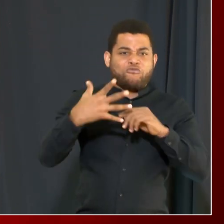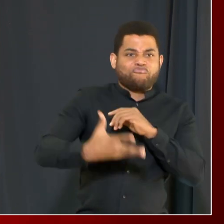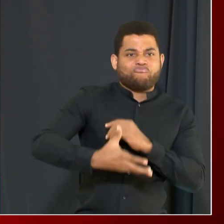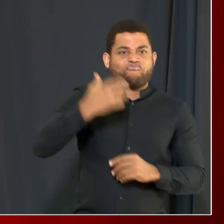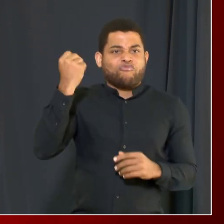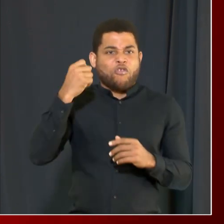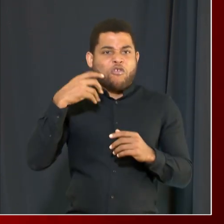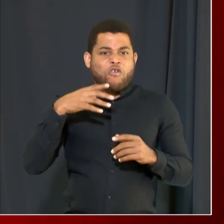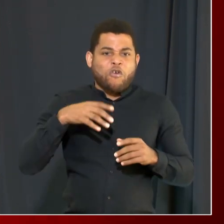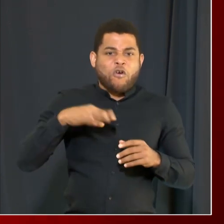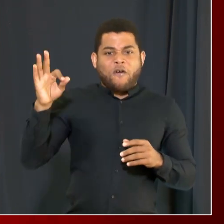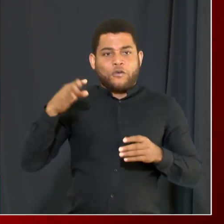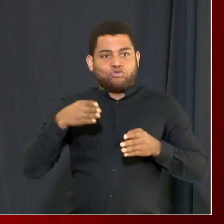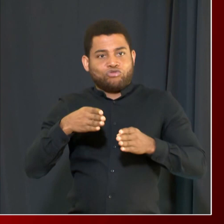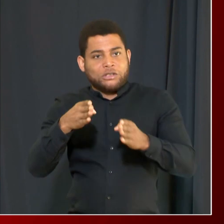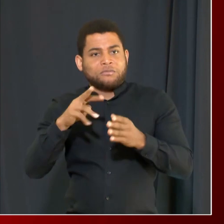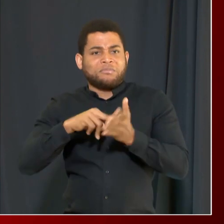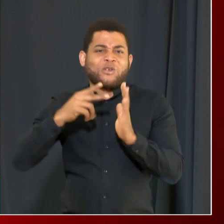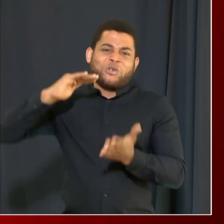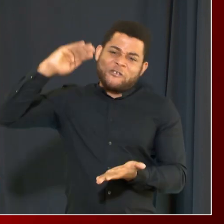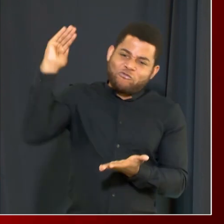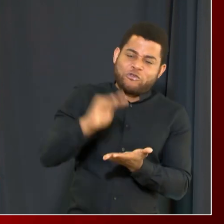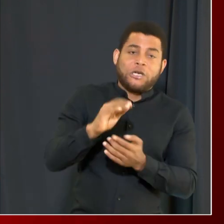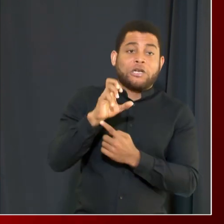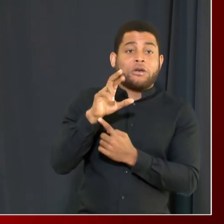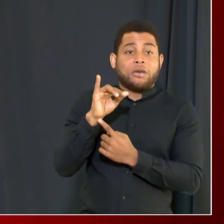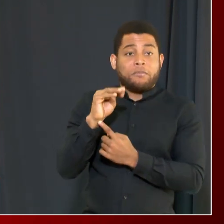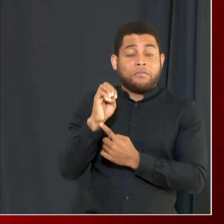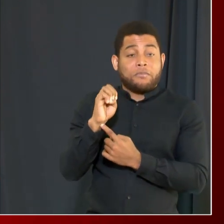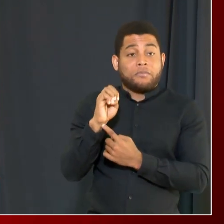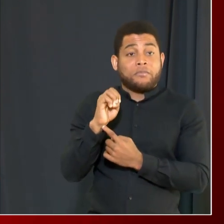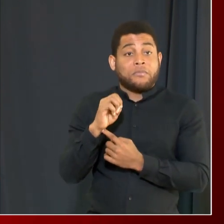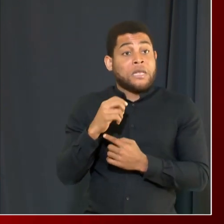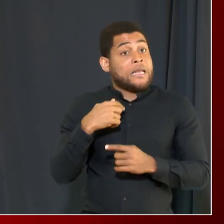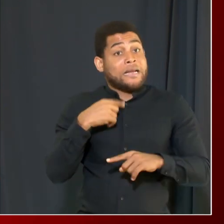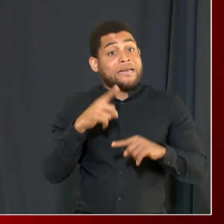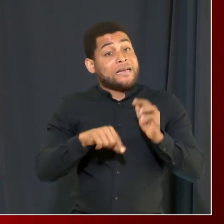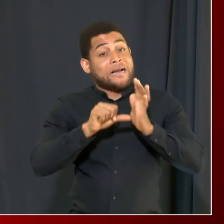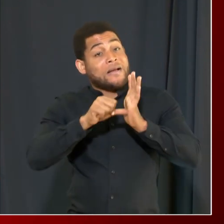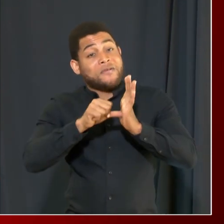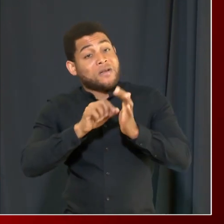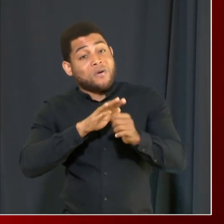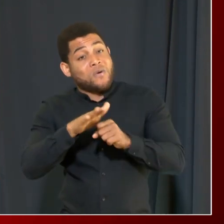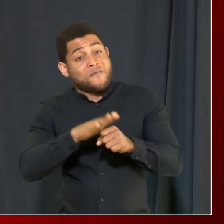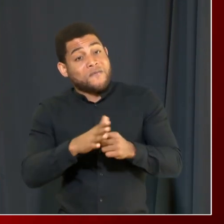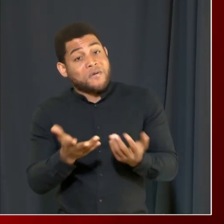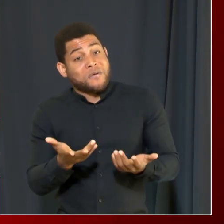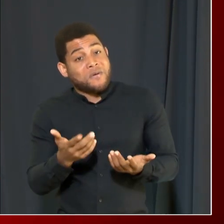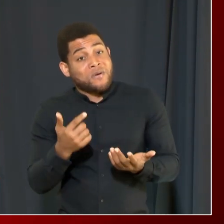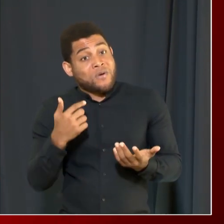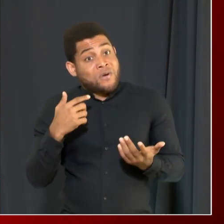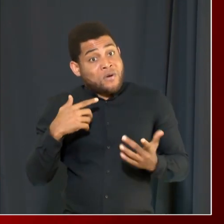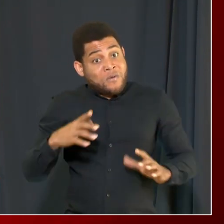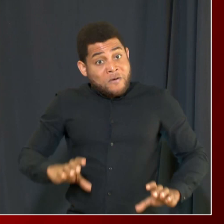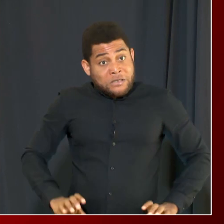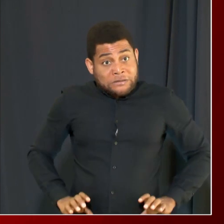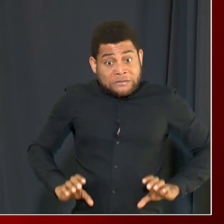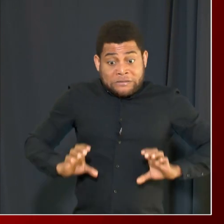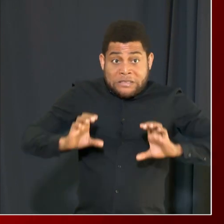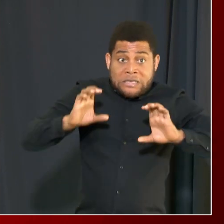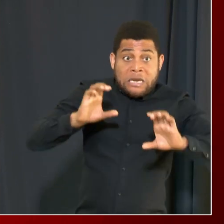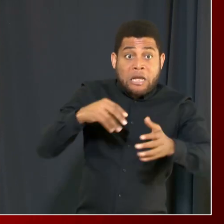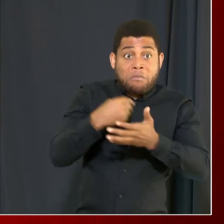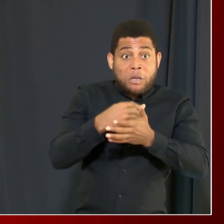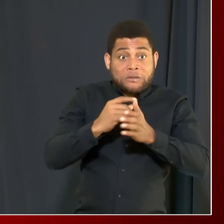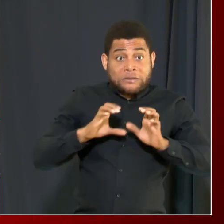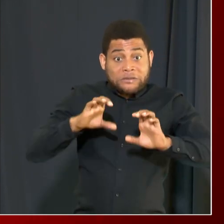help reduce crime. And I can't emphasize that enough because we spend a lot of resources on these cases, and getting